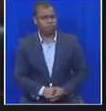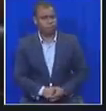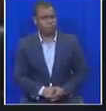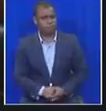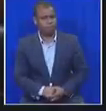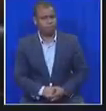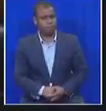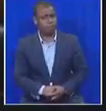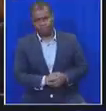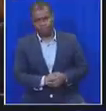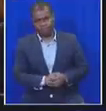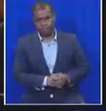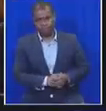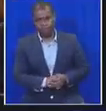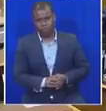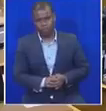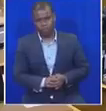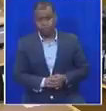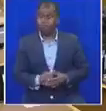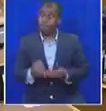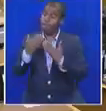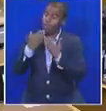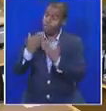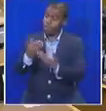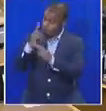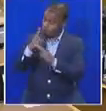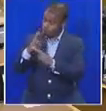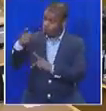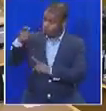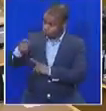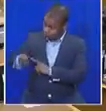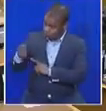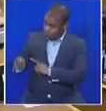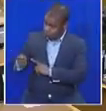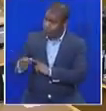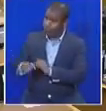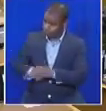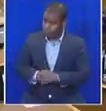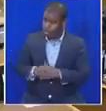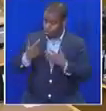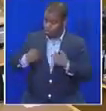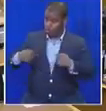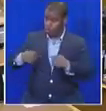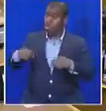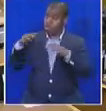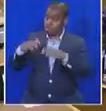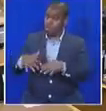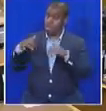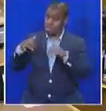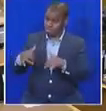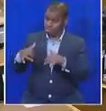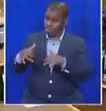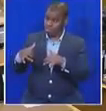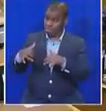basis in the rules. Thank you, Honourable Speaker. As Parliament, we cannot legitimize a